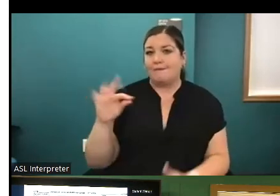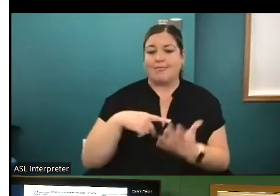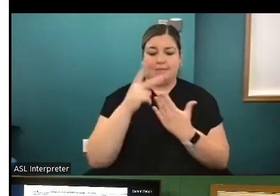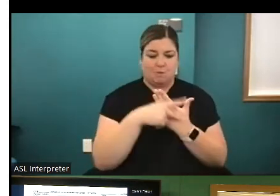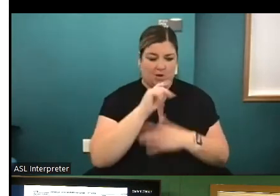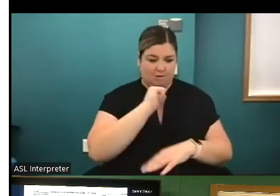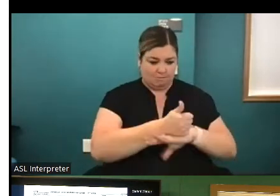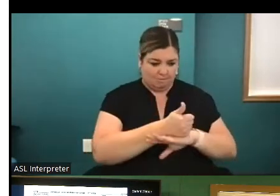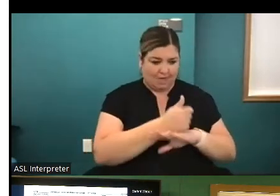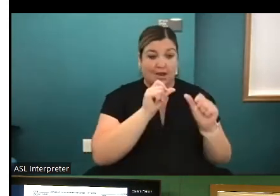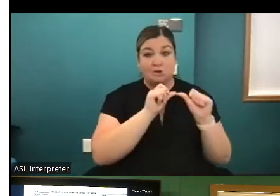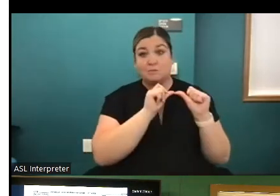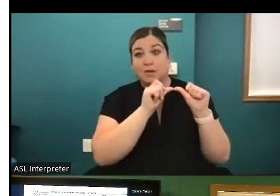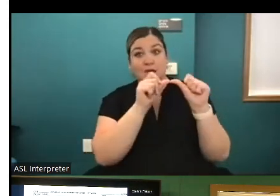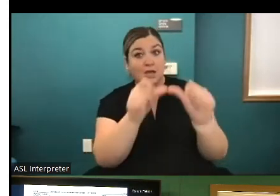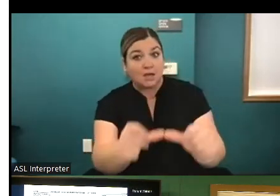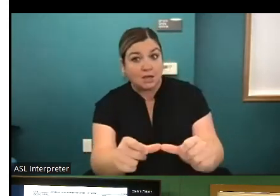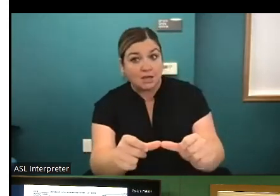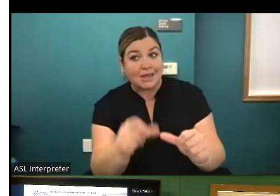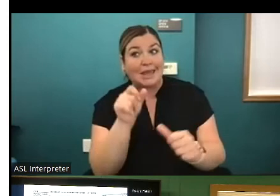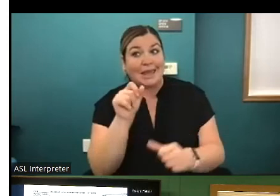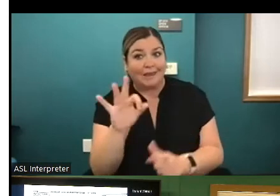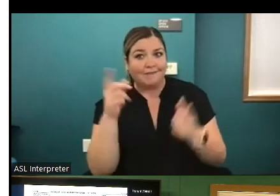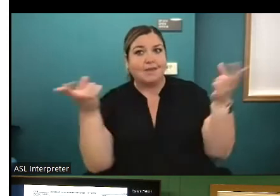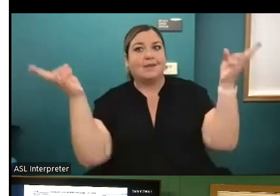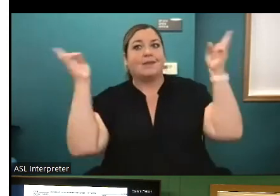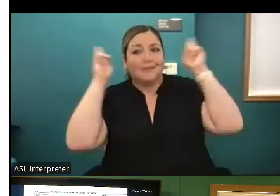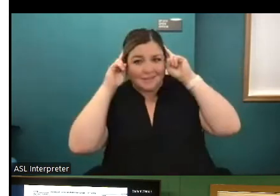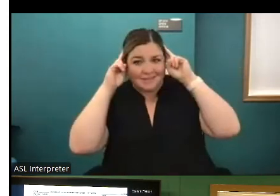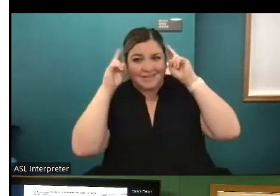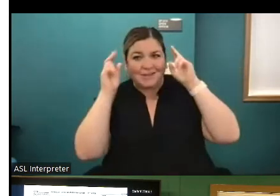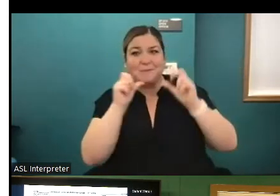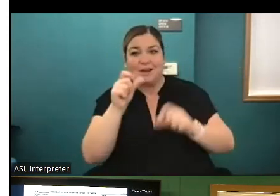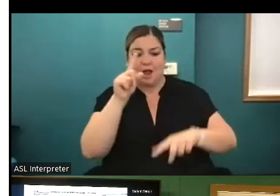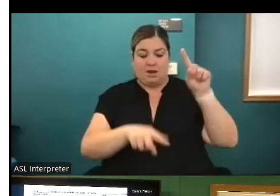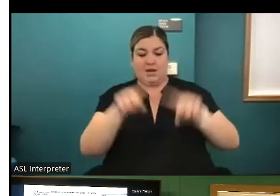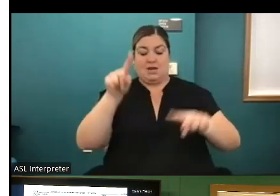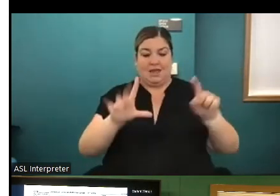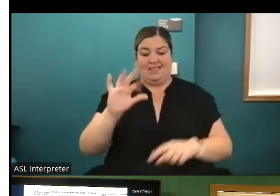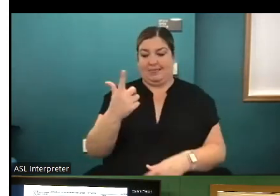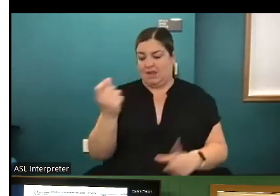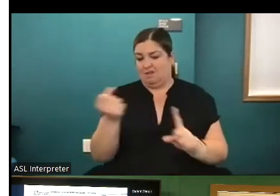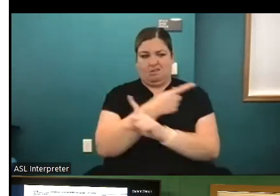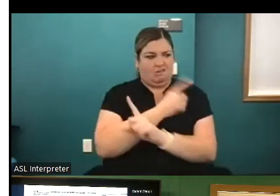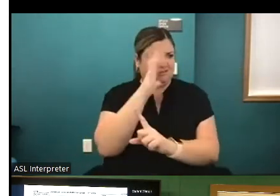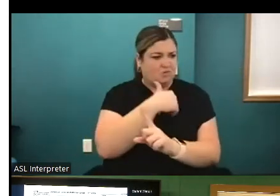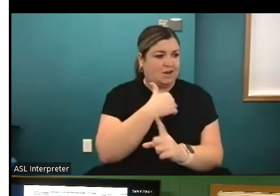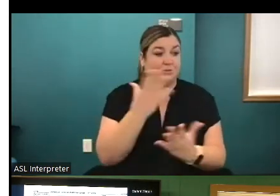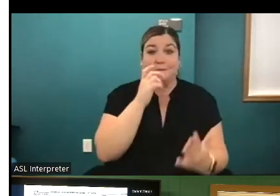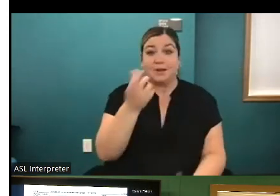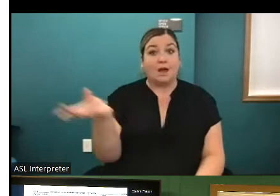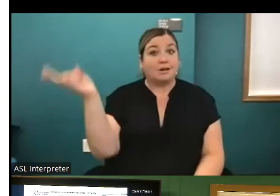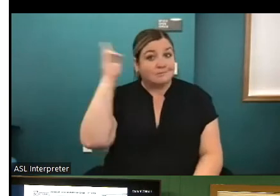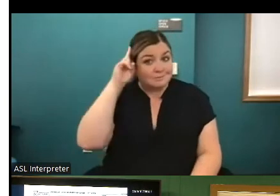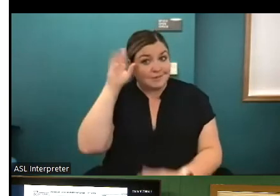their Ling should be good for a long while if they're long as they consistently wear wearing it. them. But if not, and you keep getting a funky Ling, then it may be that they're not actually wearing